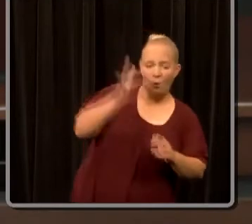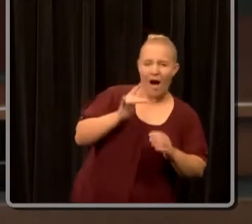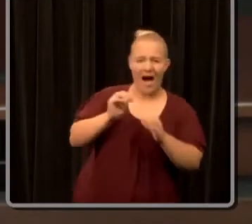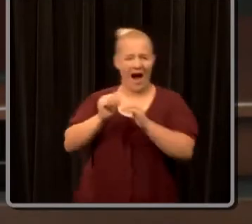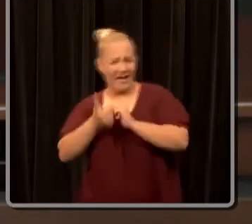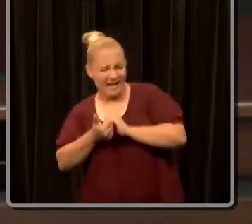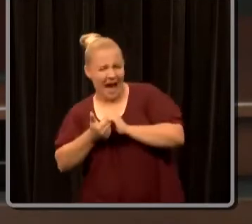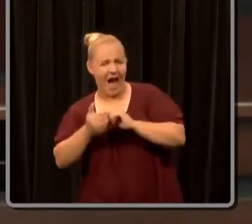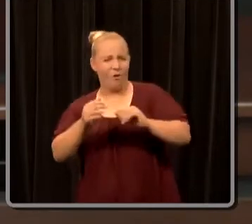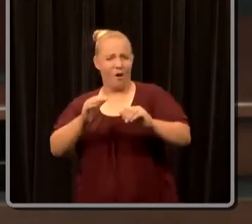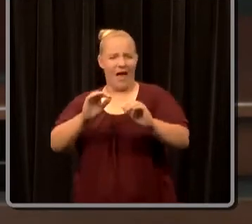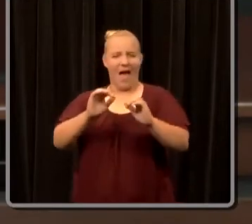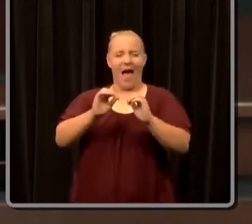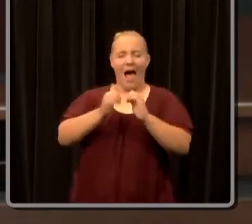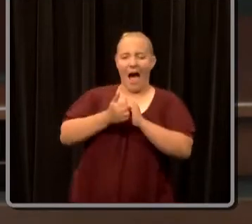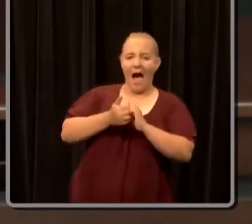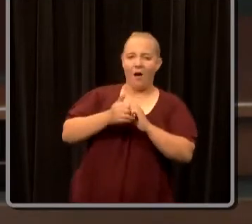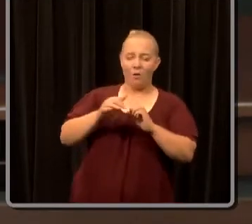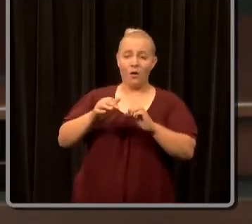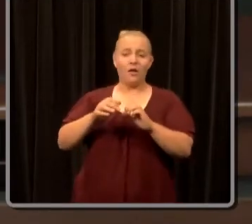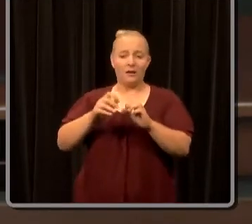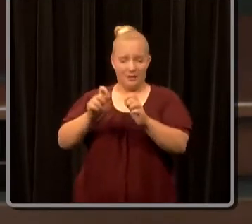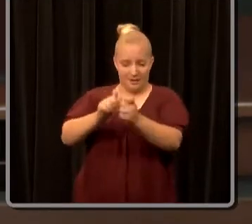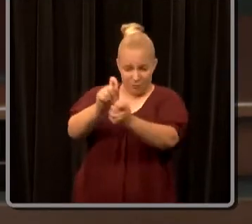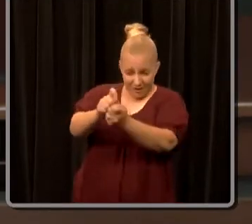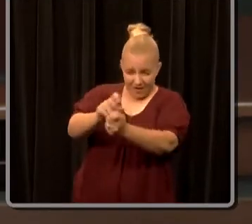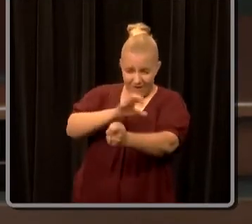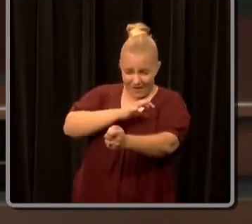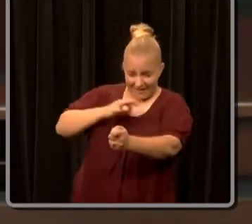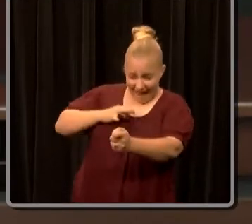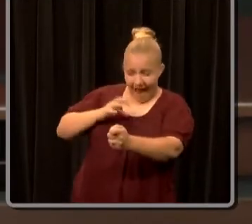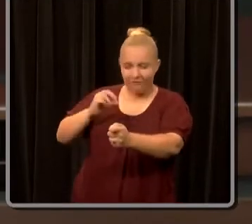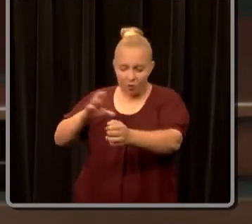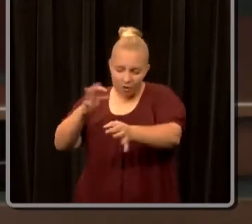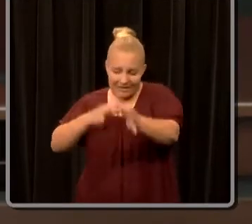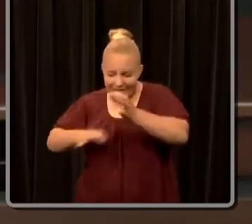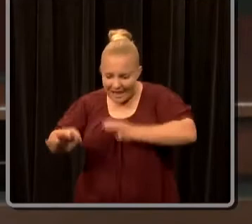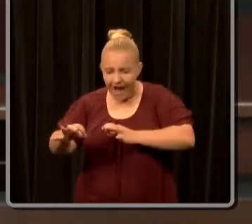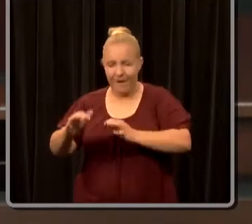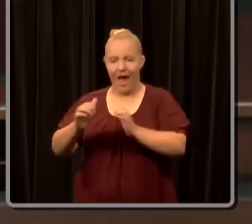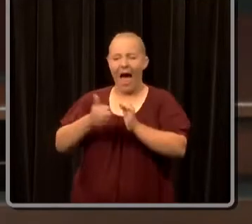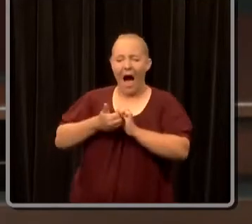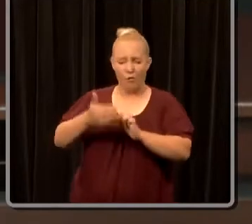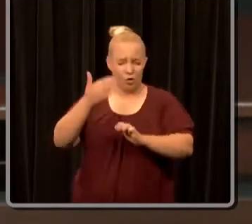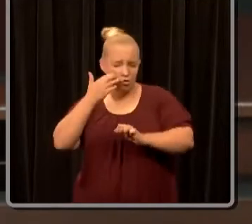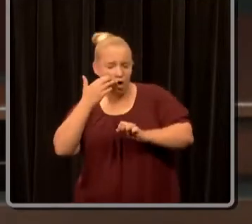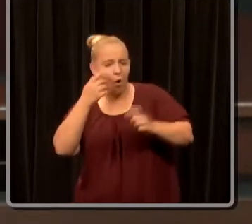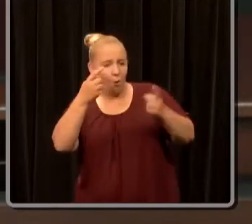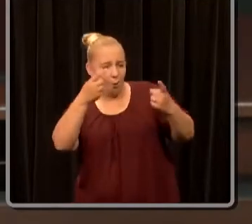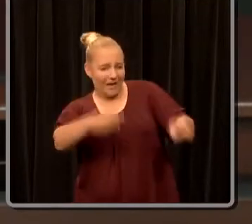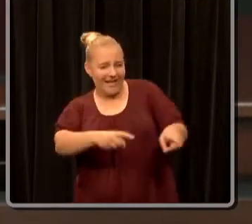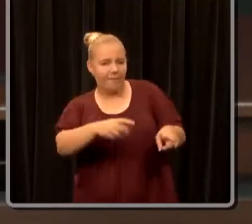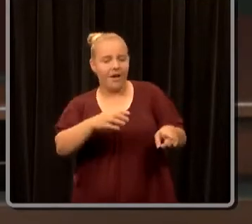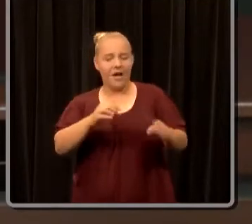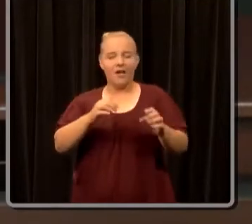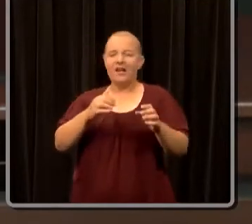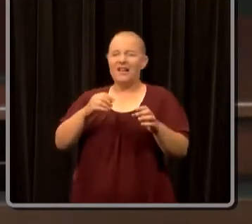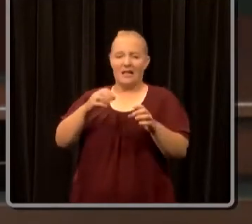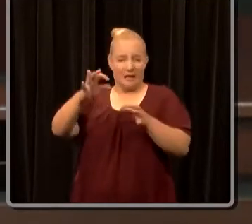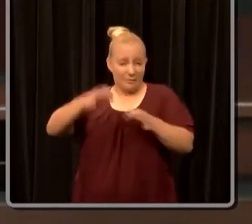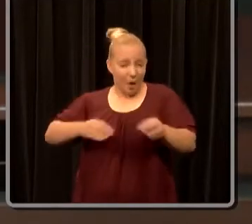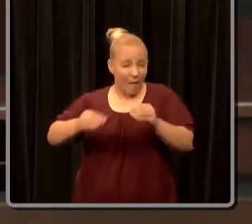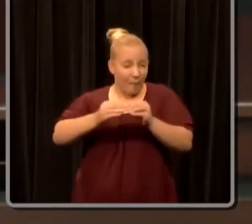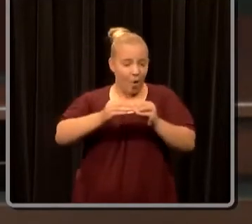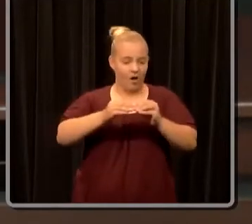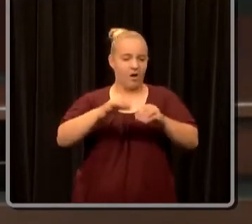does that get to the individual staff or substitute staff within the building? Can you talk about how we take this